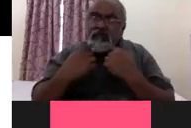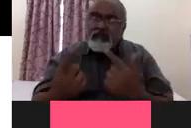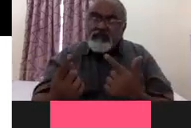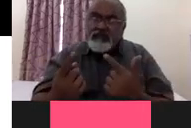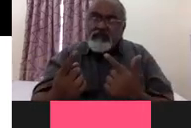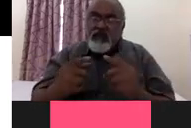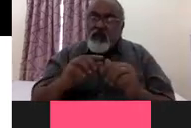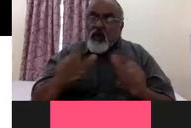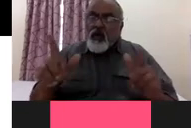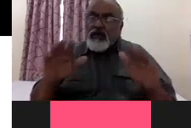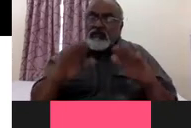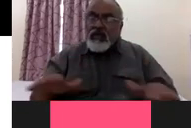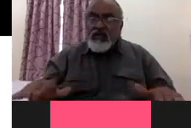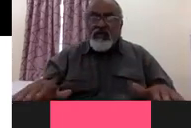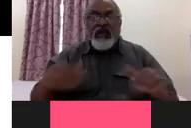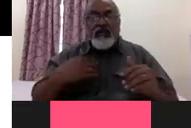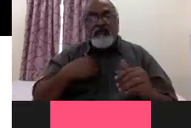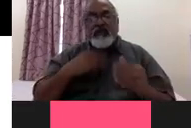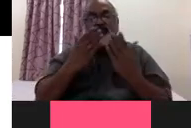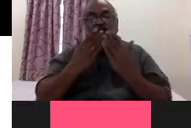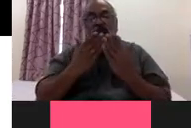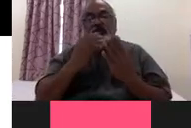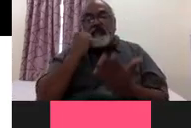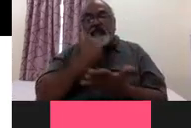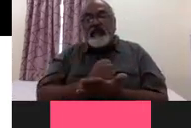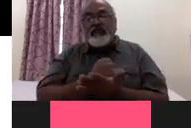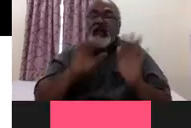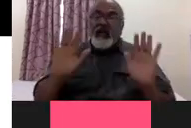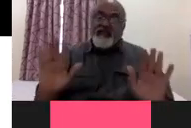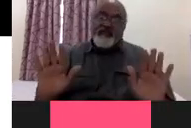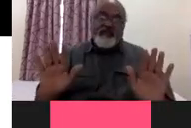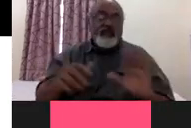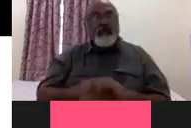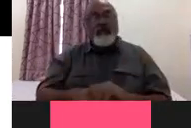has a right of education. So every child or children has